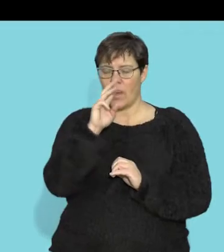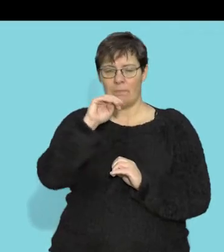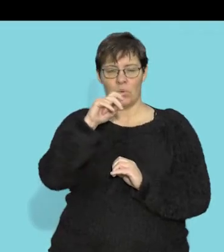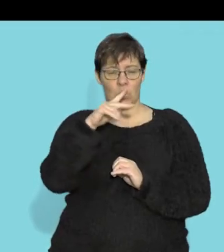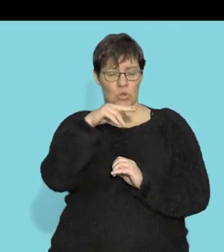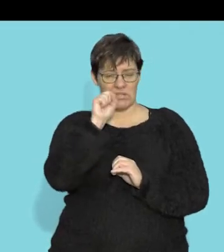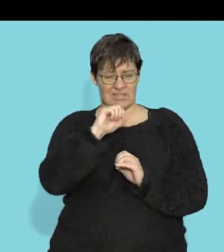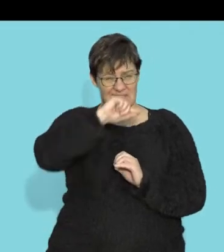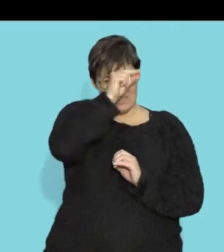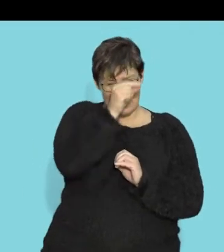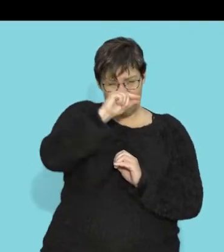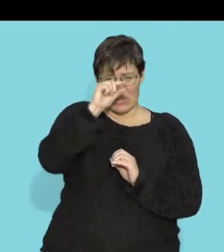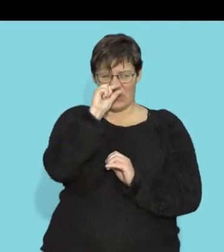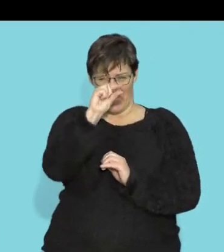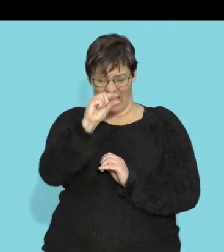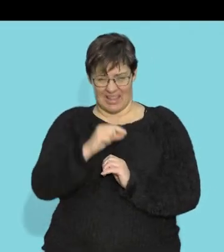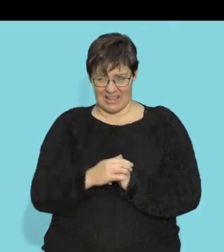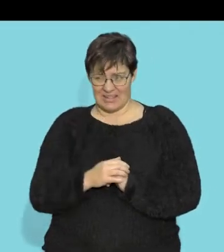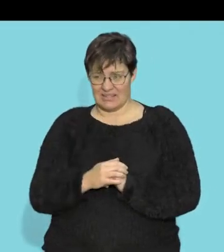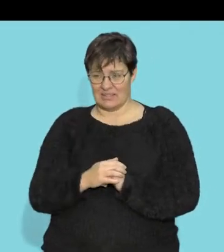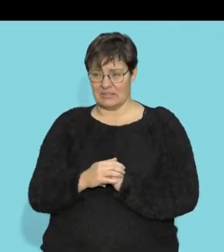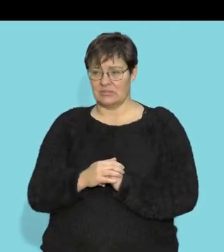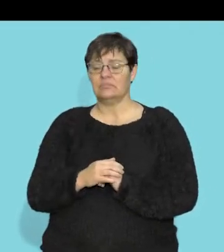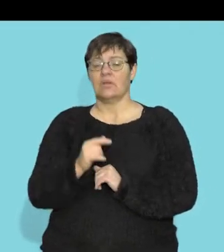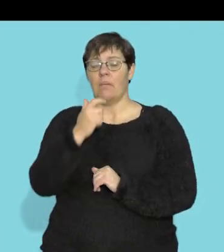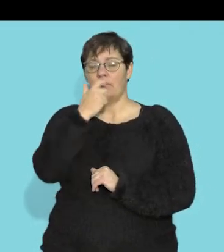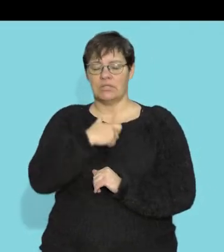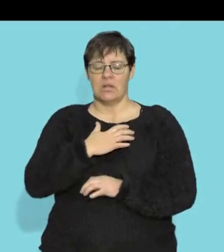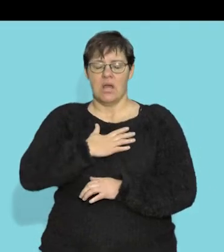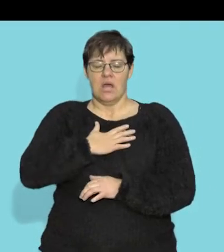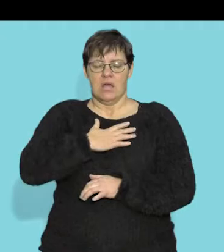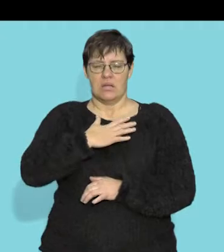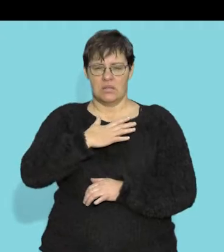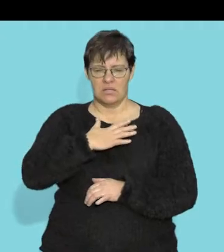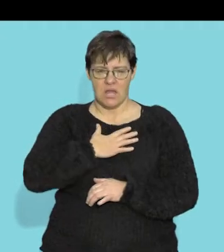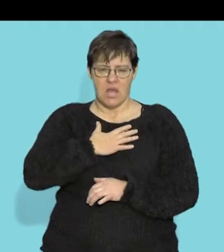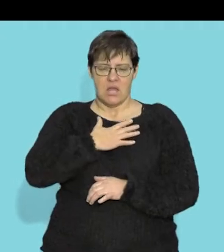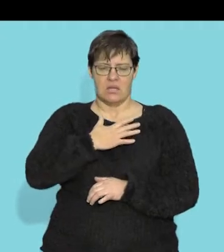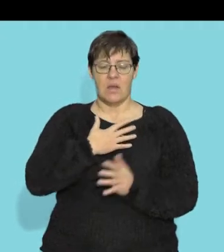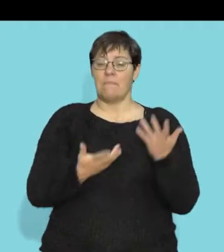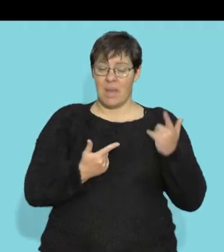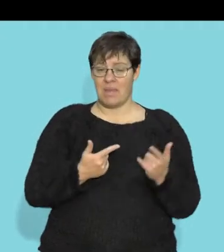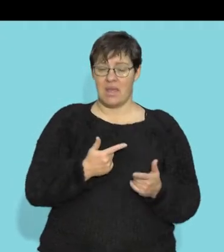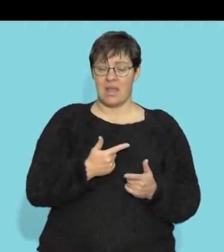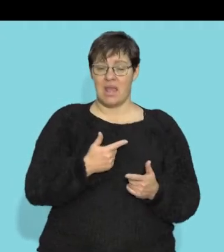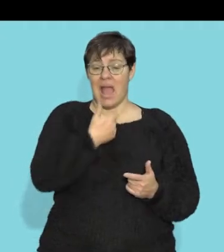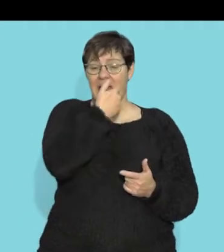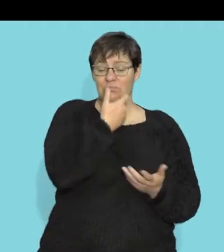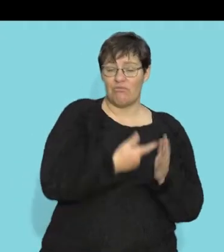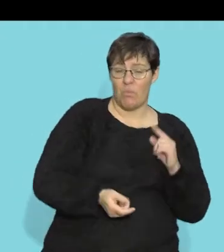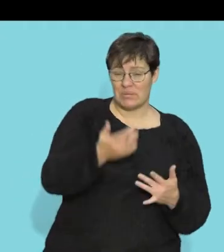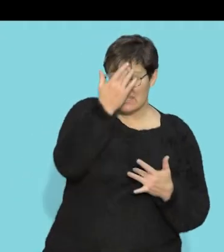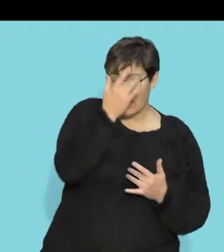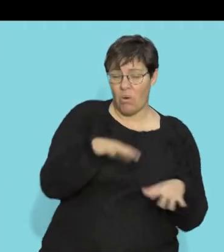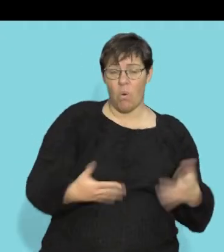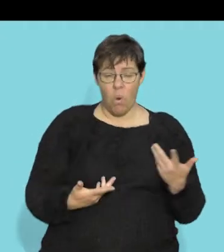It's also thicker, so the person might get asthma from being sick, right? The person might get asthma from